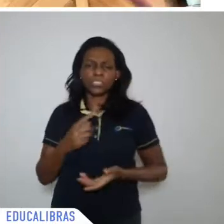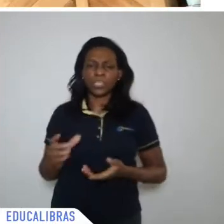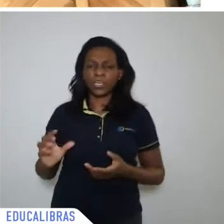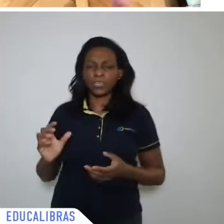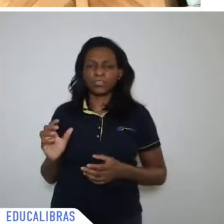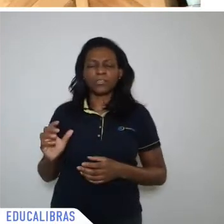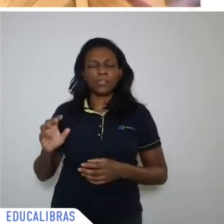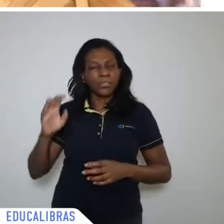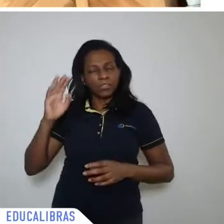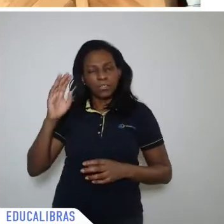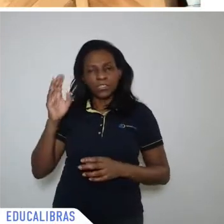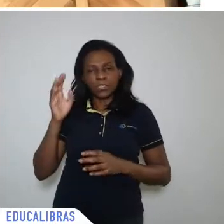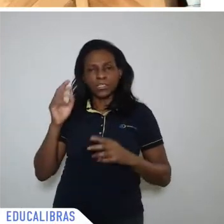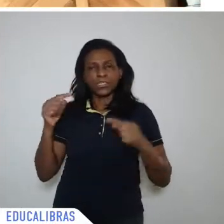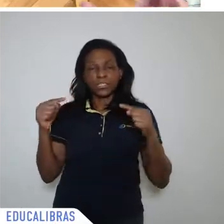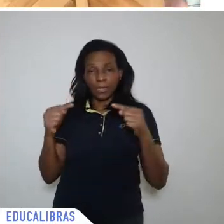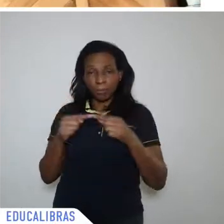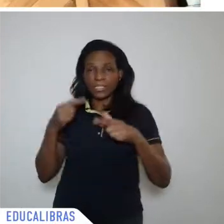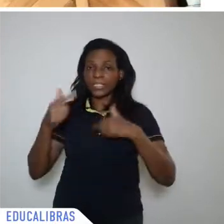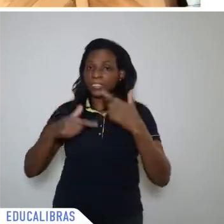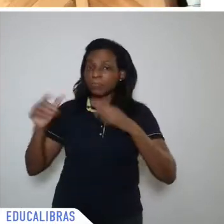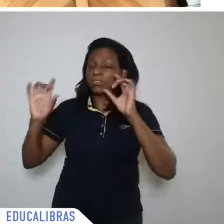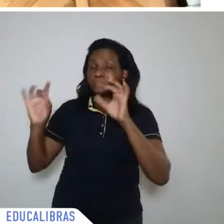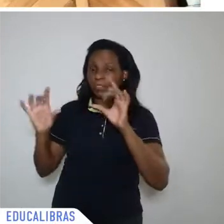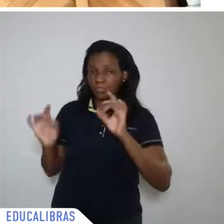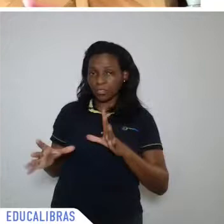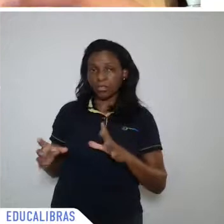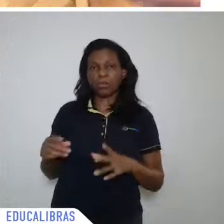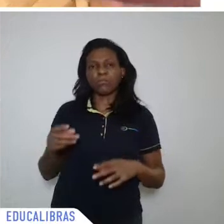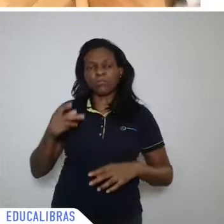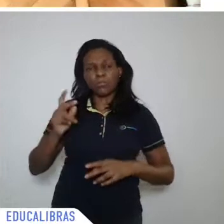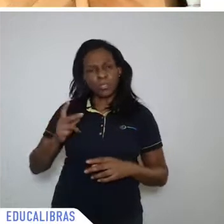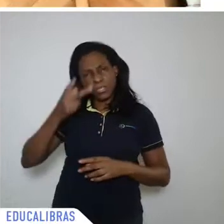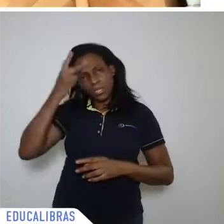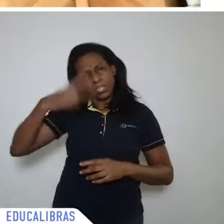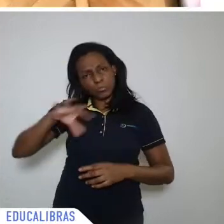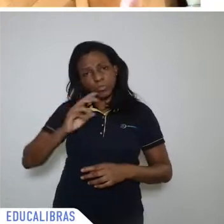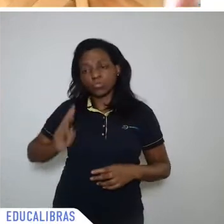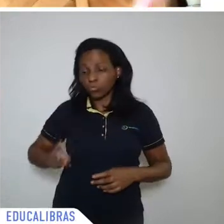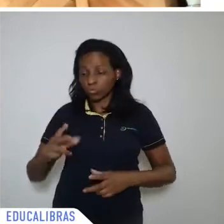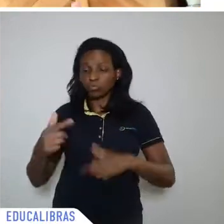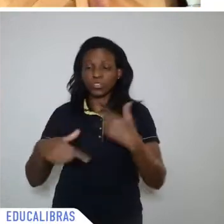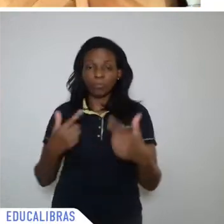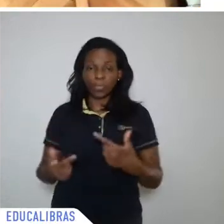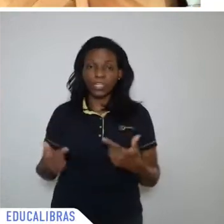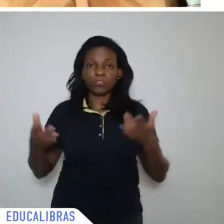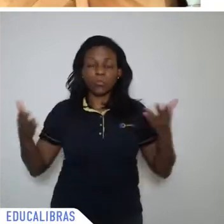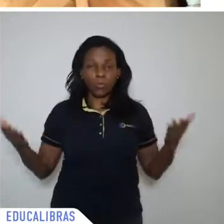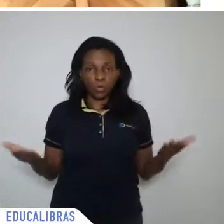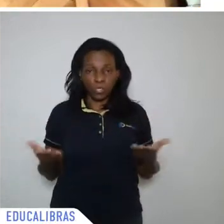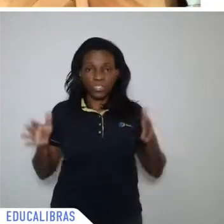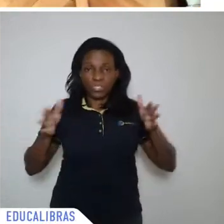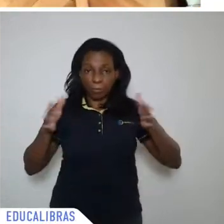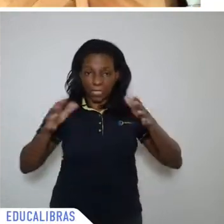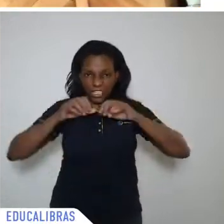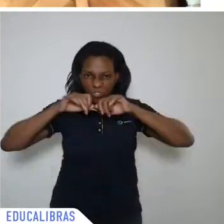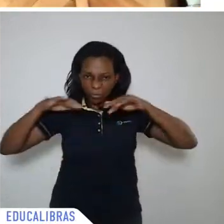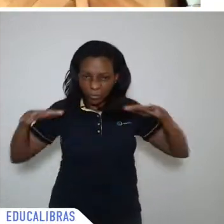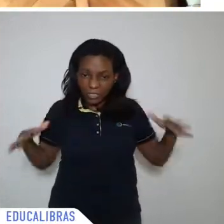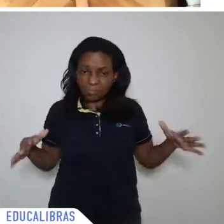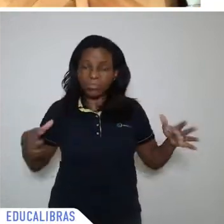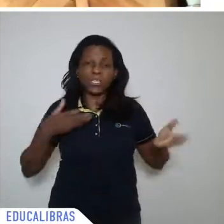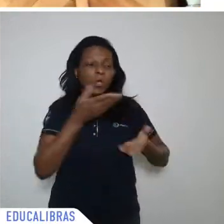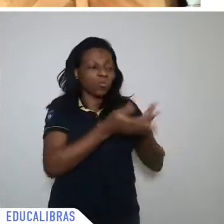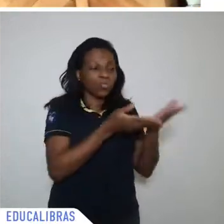caretakers. We classify them as essential. People had to keep themselves working during the pandemics to take care